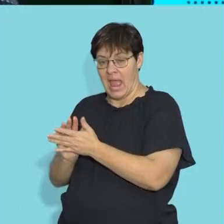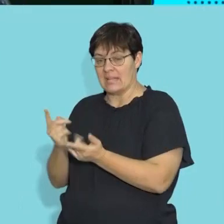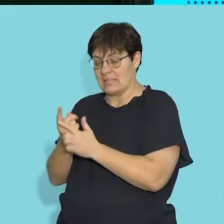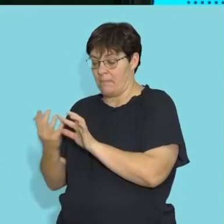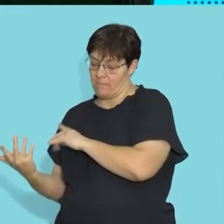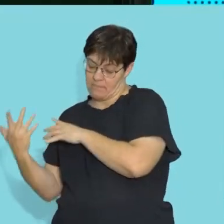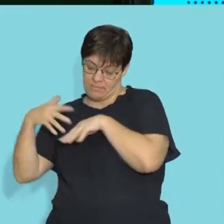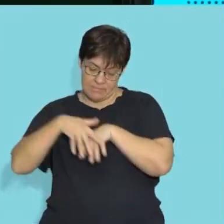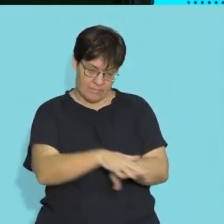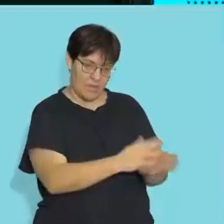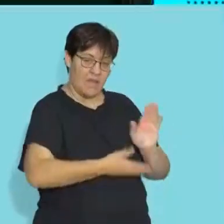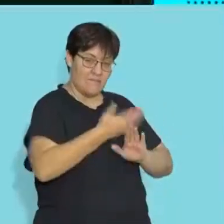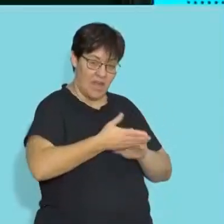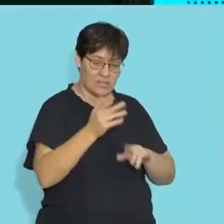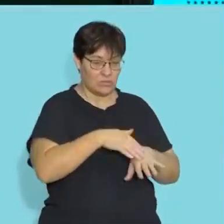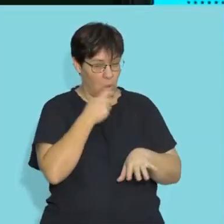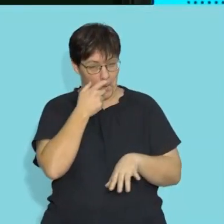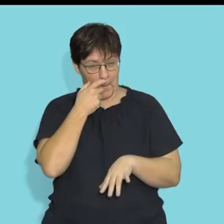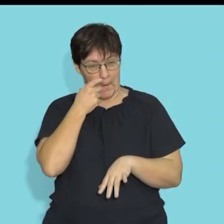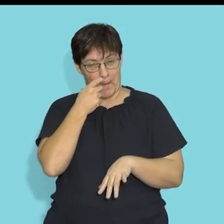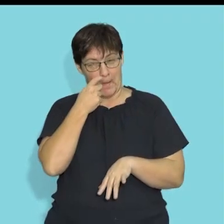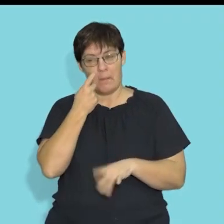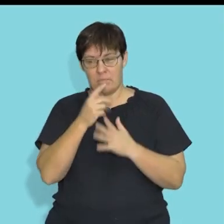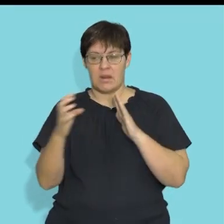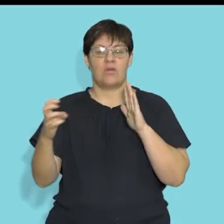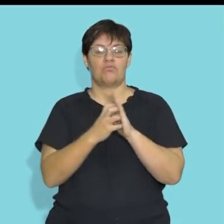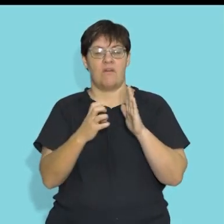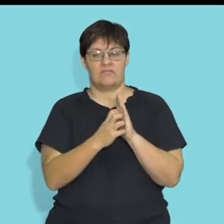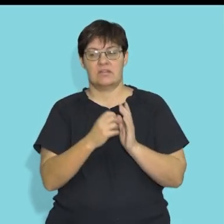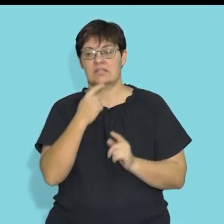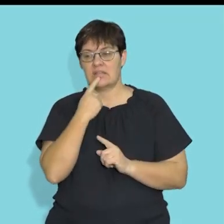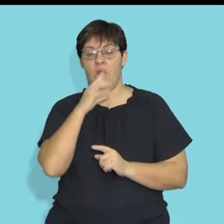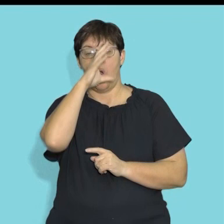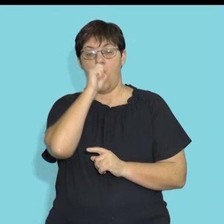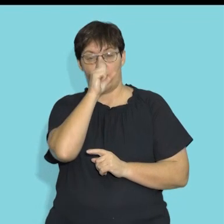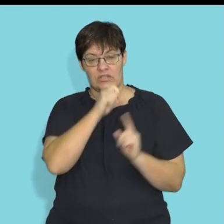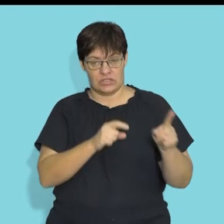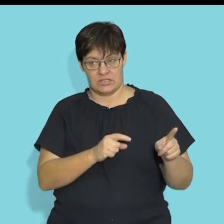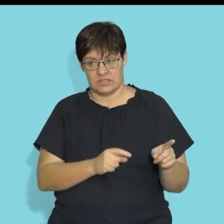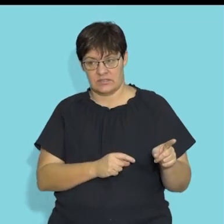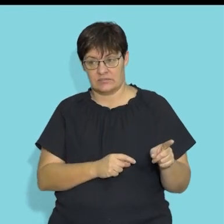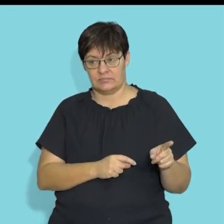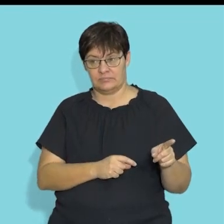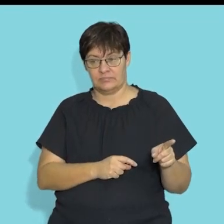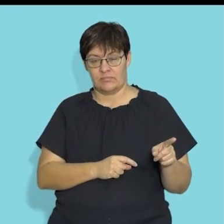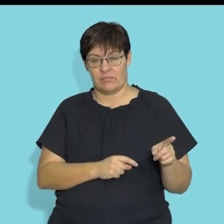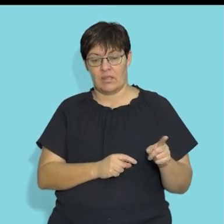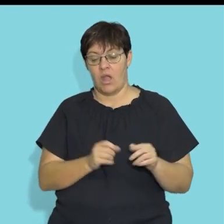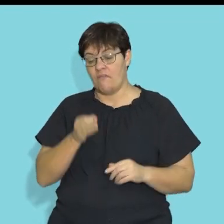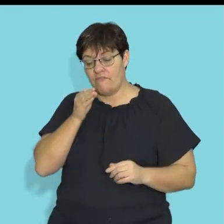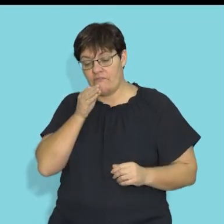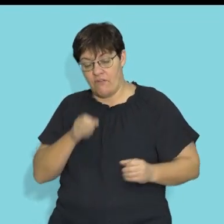of the reverse reaction, we can actually put it into a graph where the orange part will be our